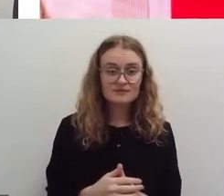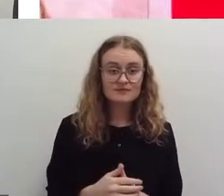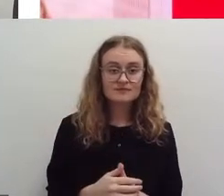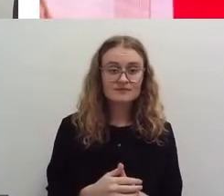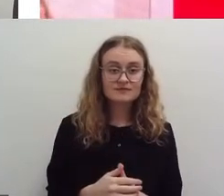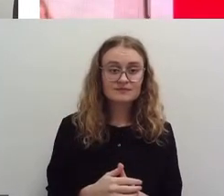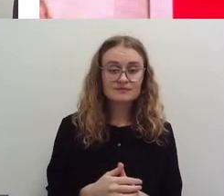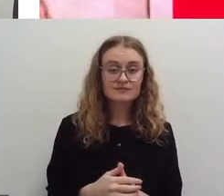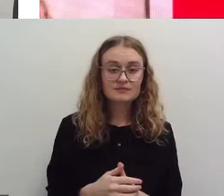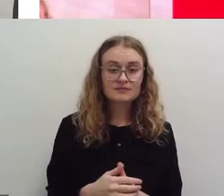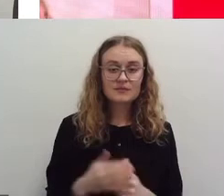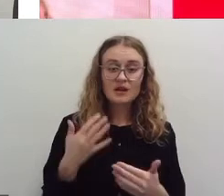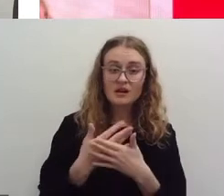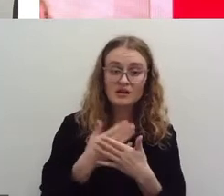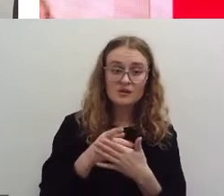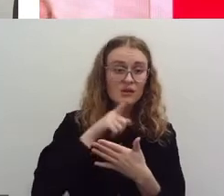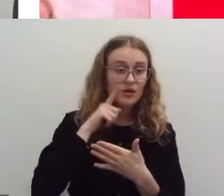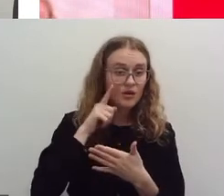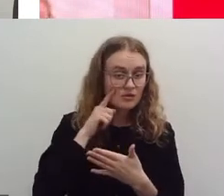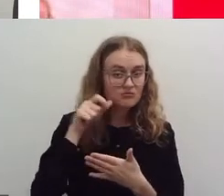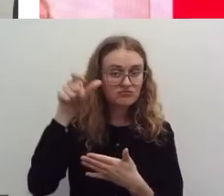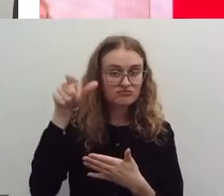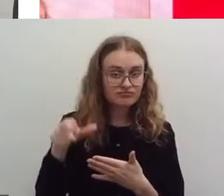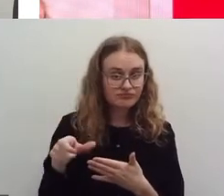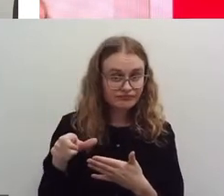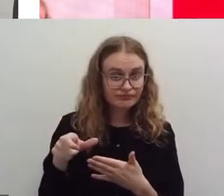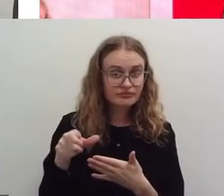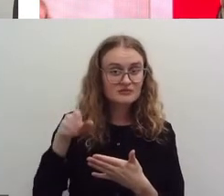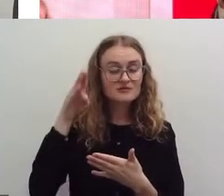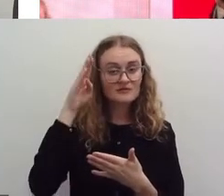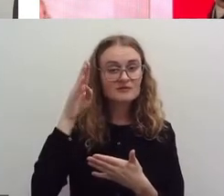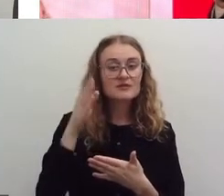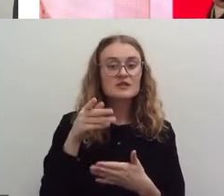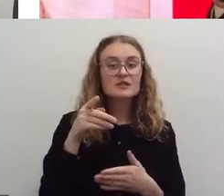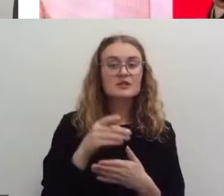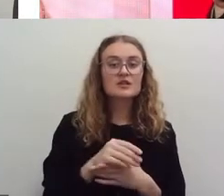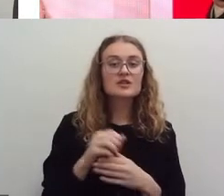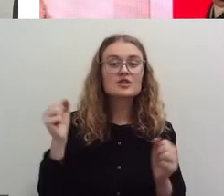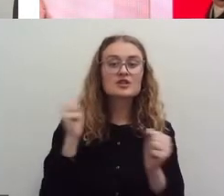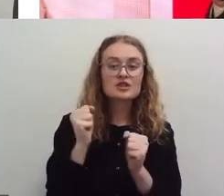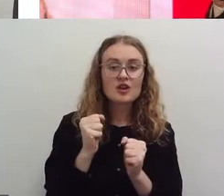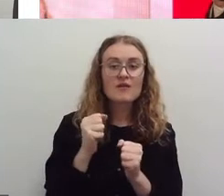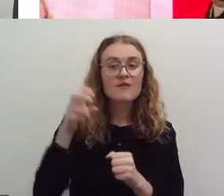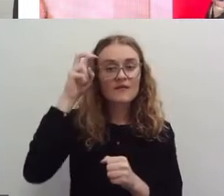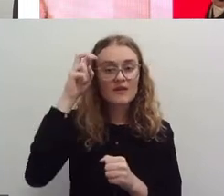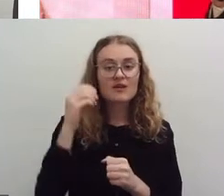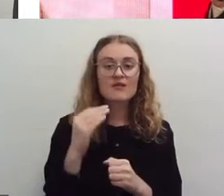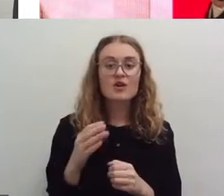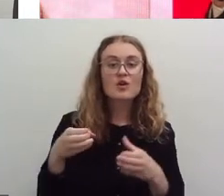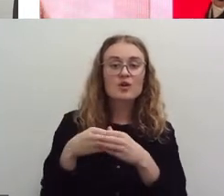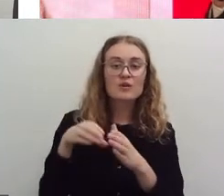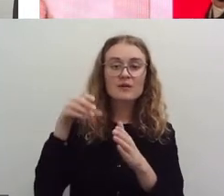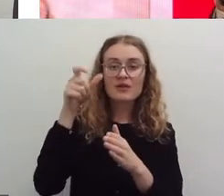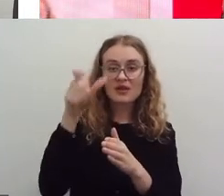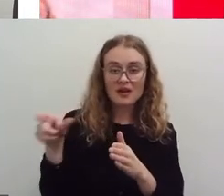Development Expert Group at the Nordic Council of Ministers. Welcome, dear colleagues who are joining us through